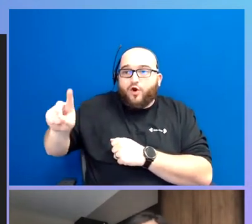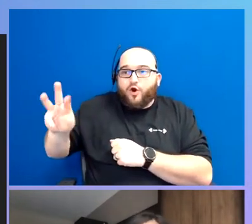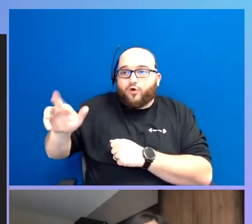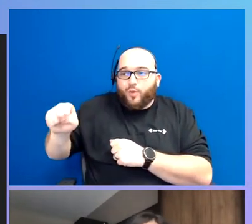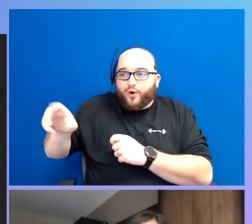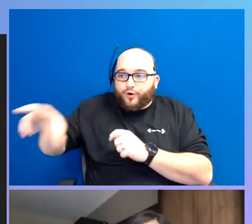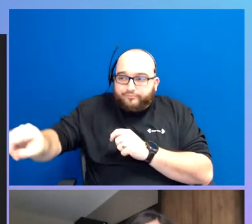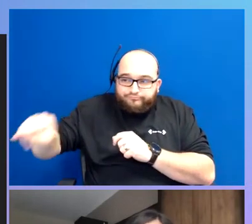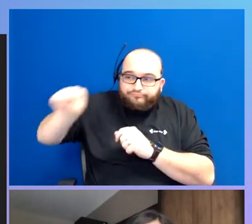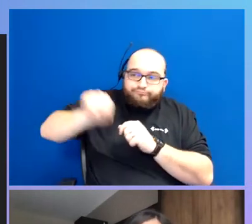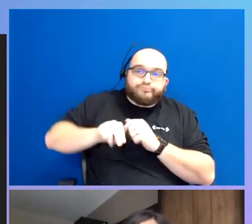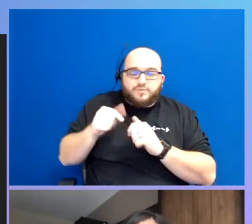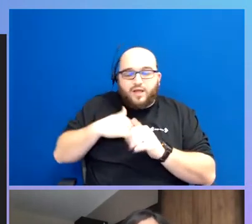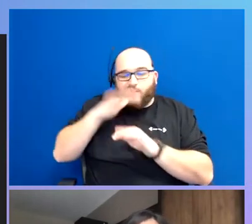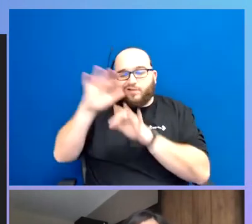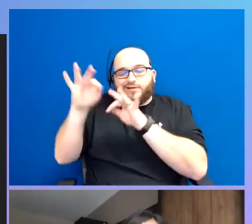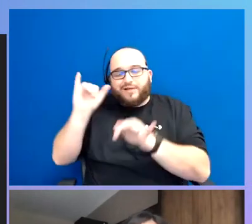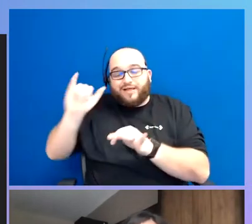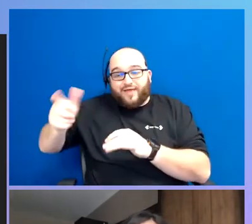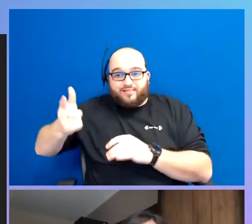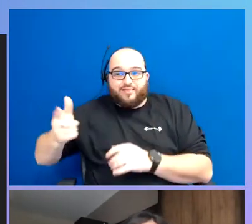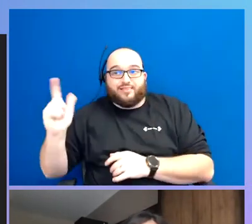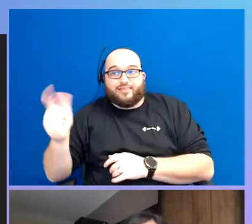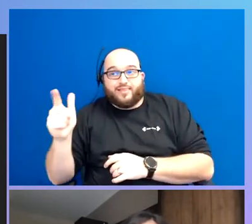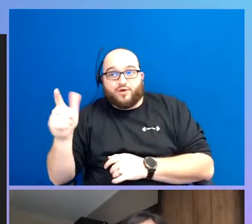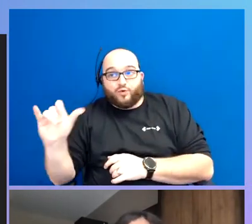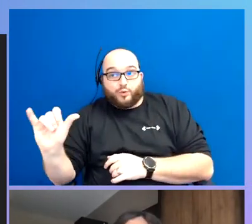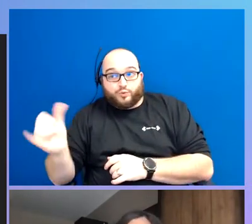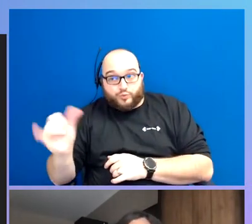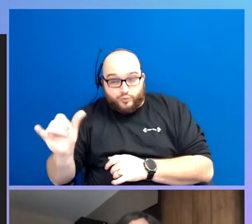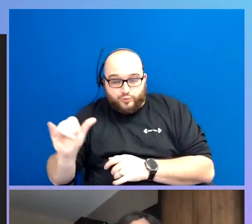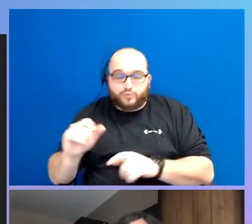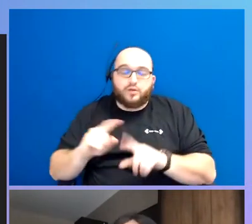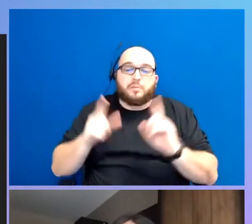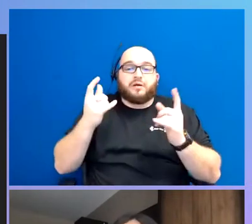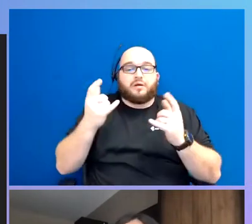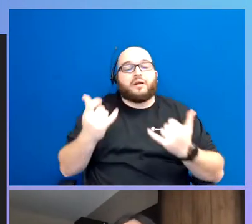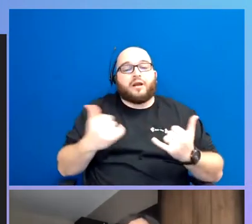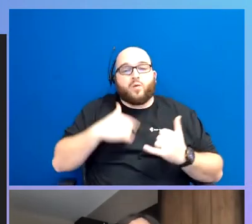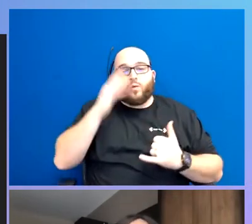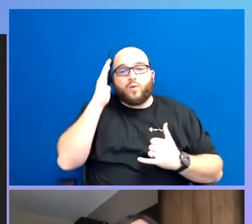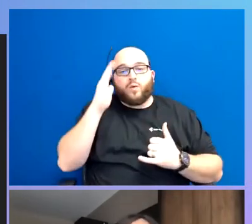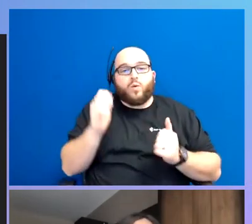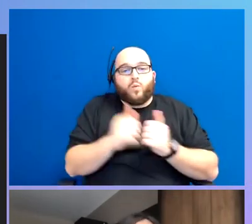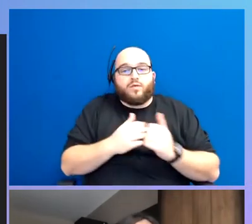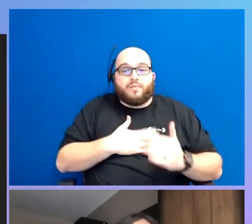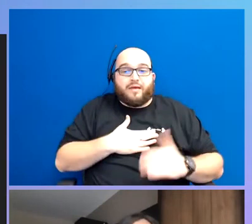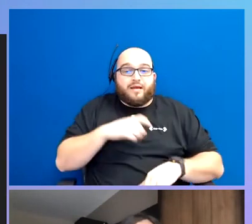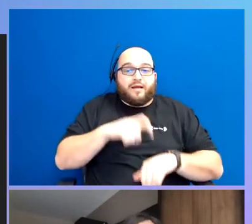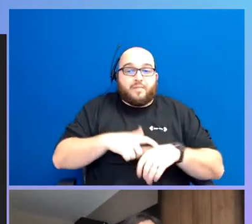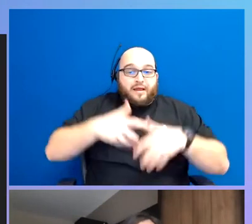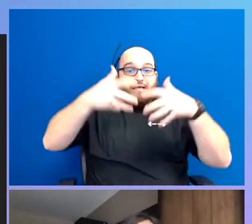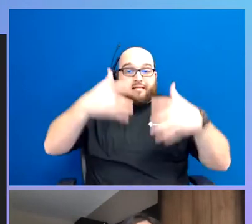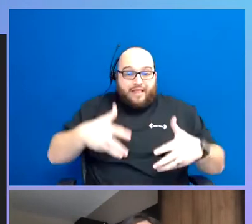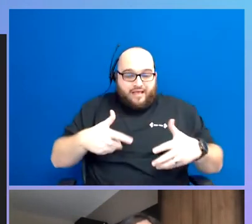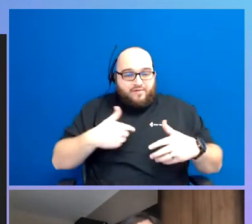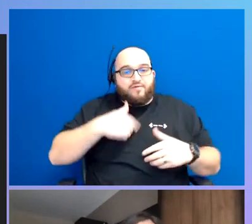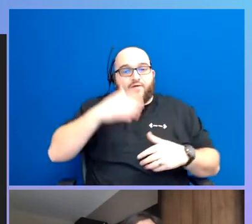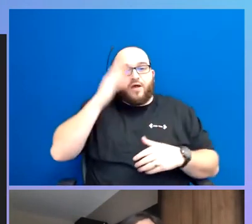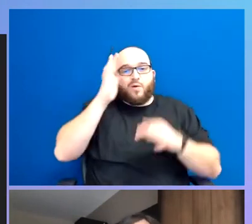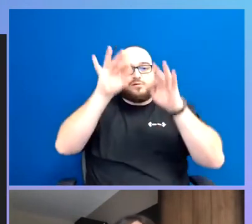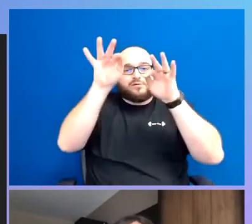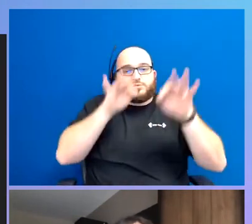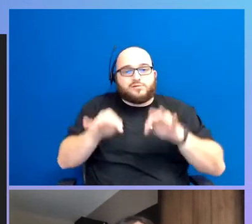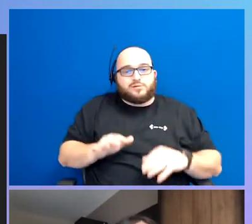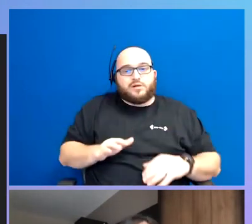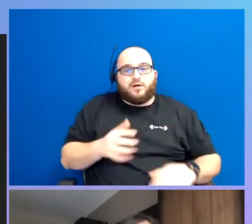will go over that in a bit more detail. So what I'm going to do with the remaining time, I'm going to go over about